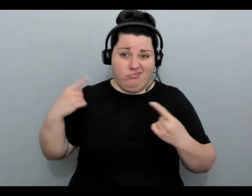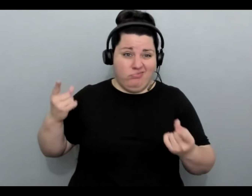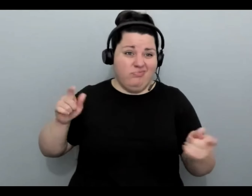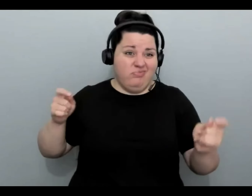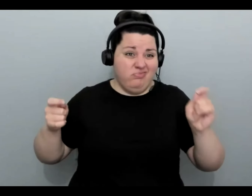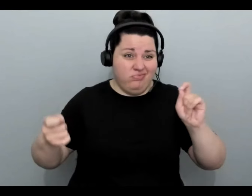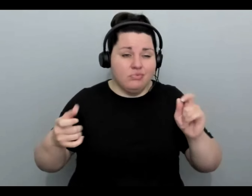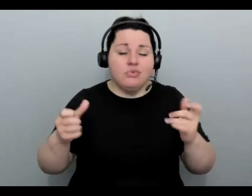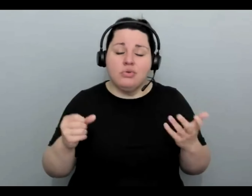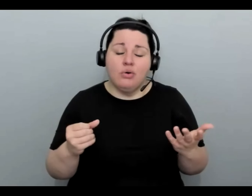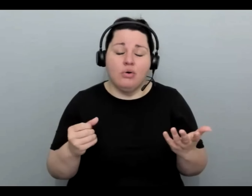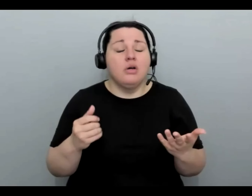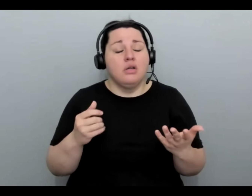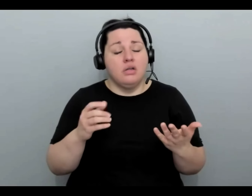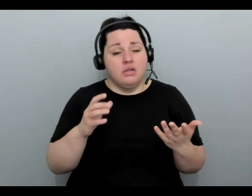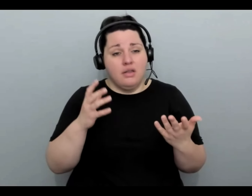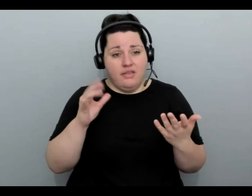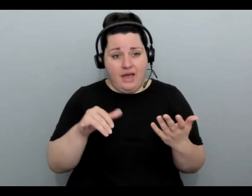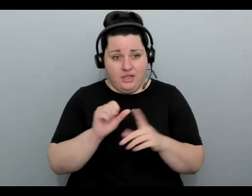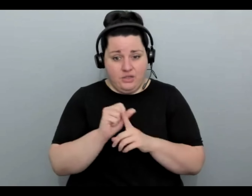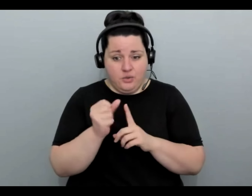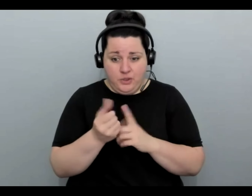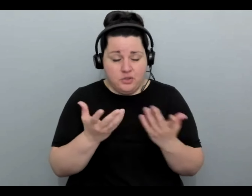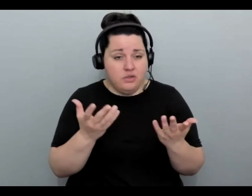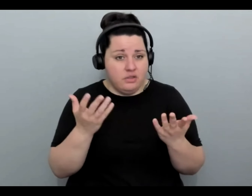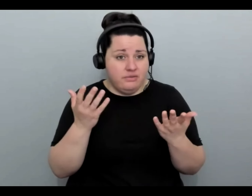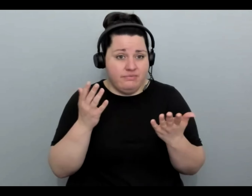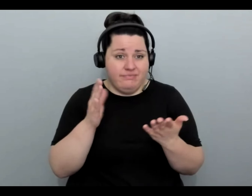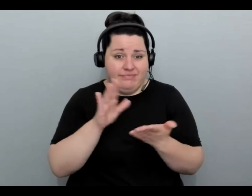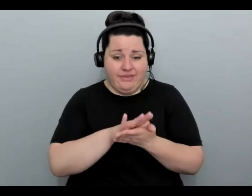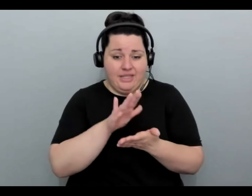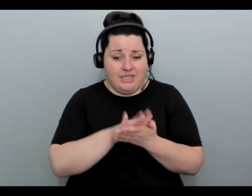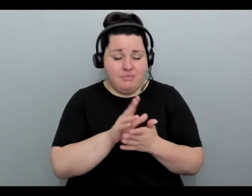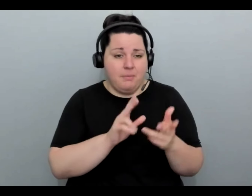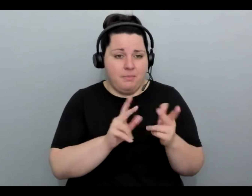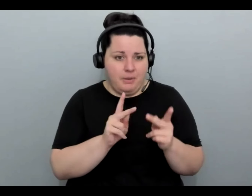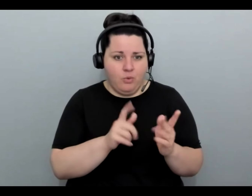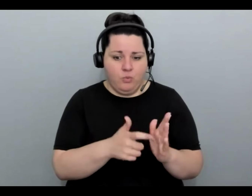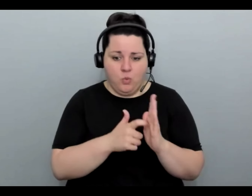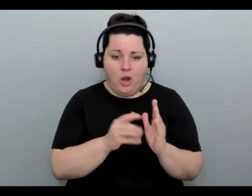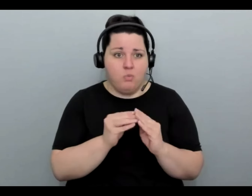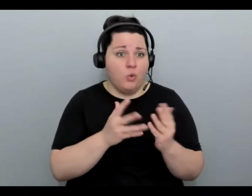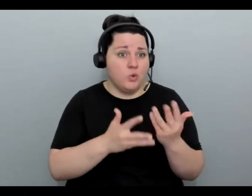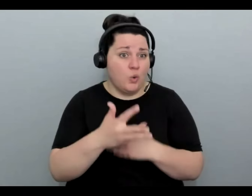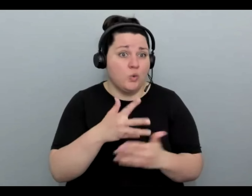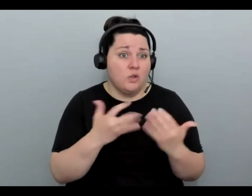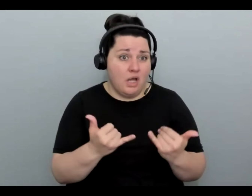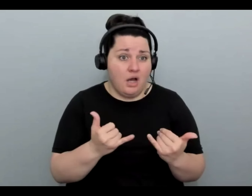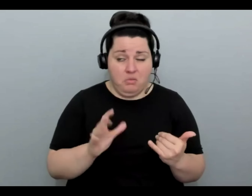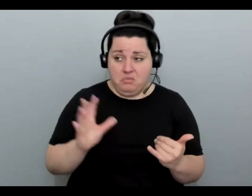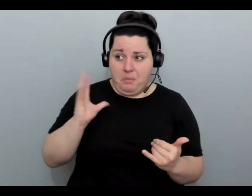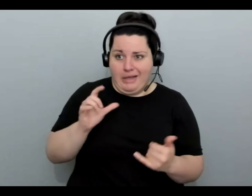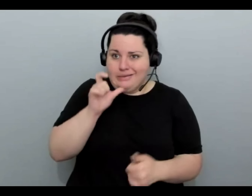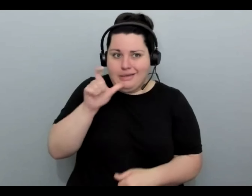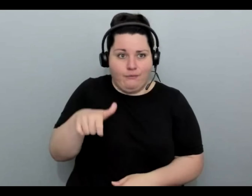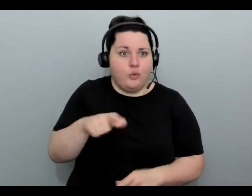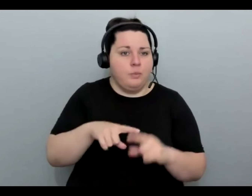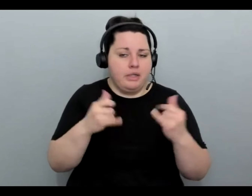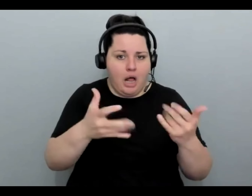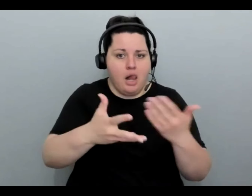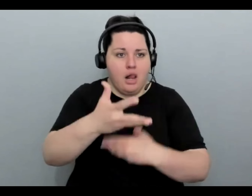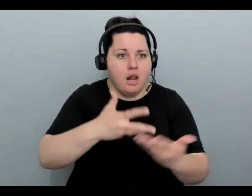we're looking at a situation where academics are required to be a lot more social now than in the past. There's a lot